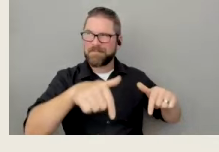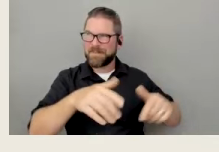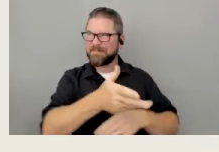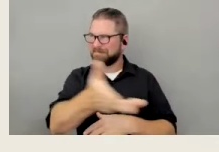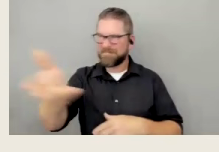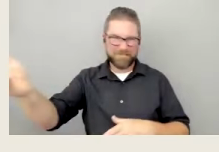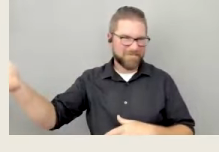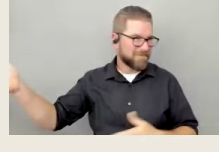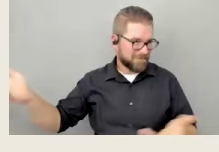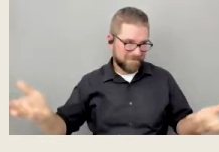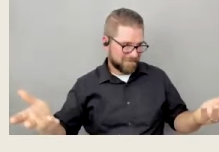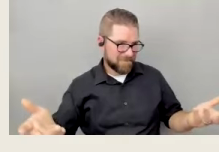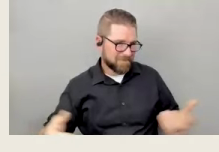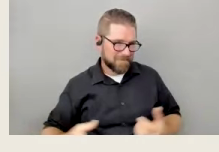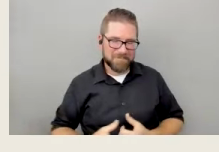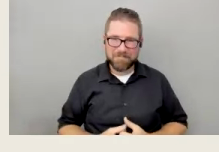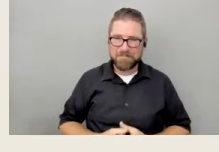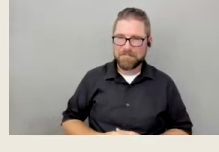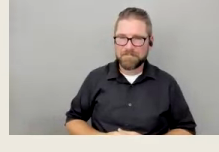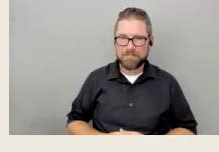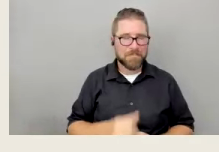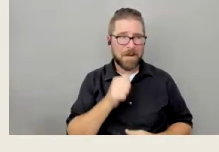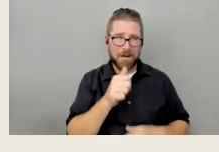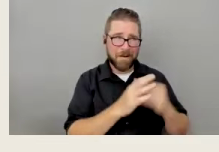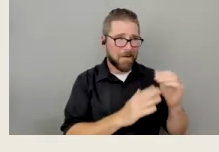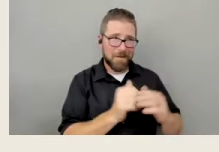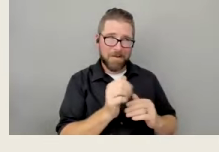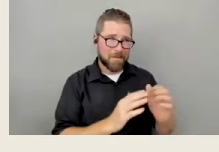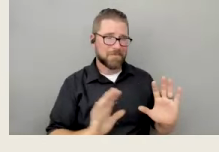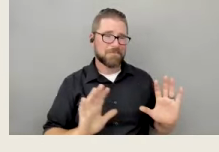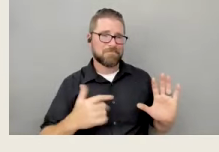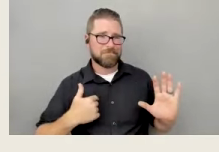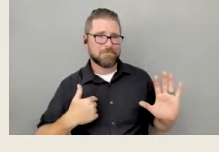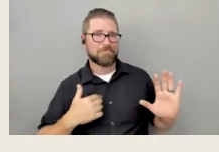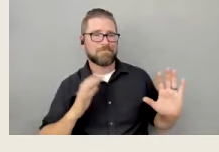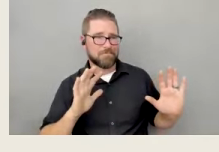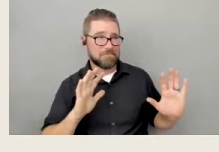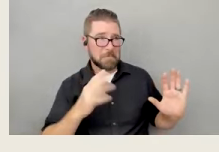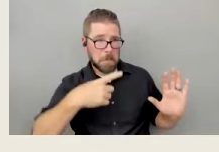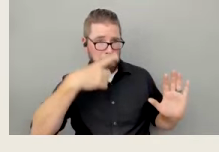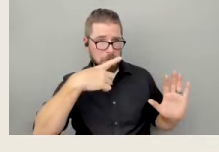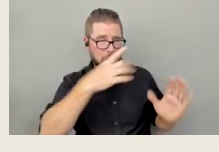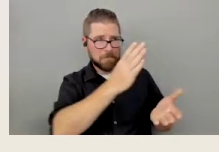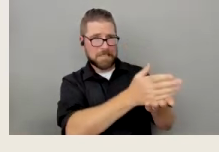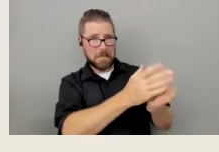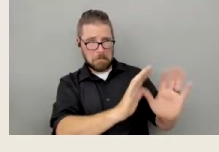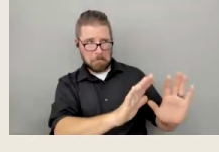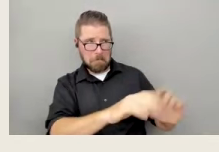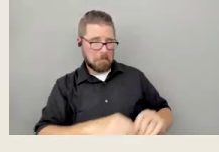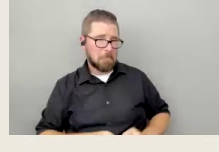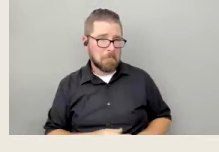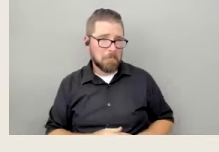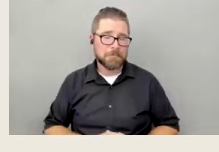environment, or you know, it makes me uncomfortable. Can we maybe not discuss it?